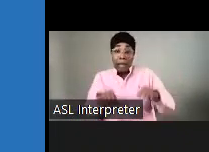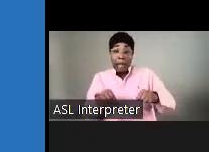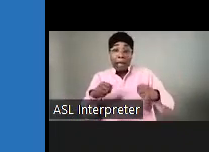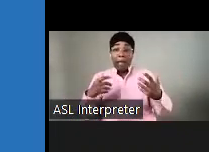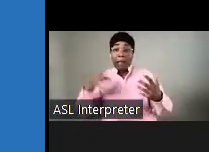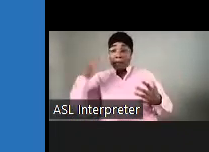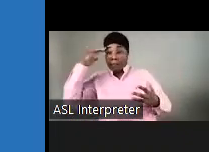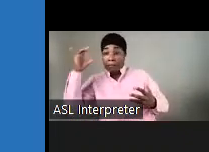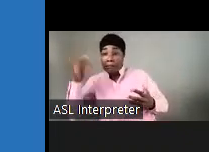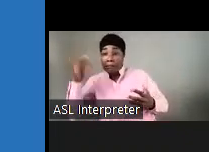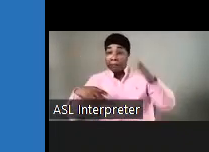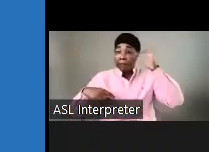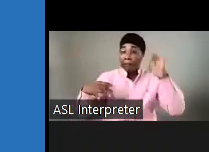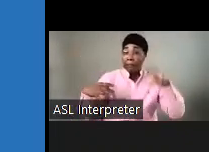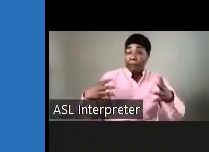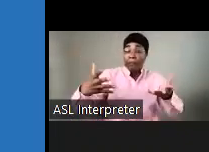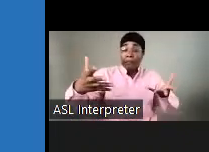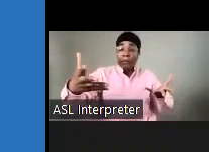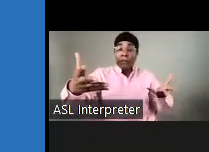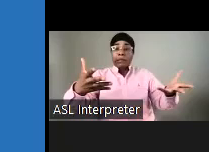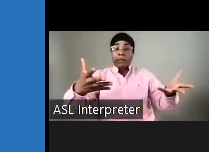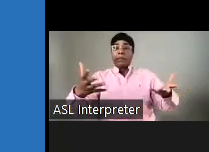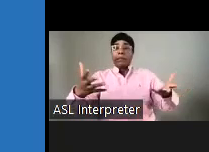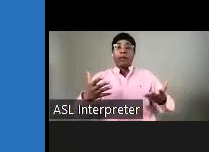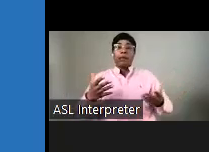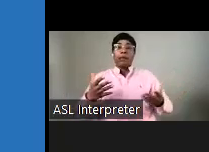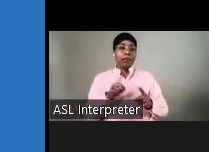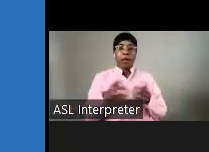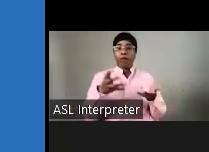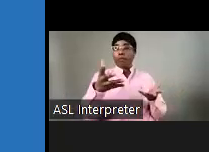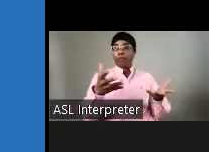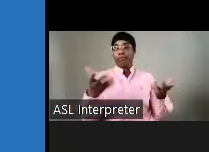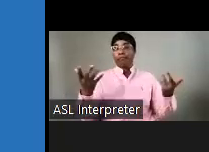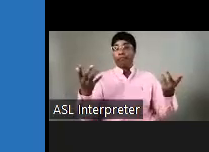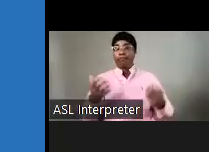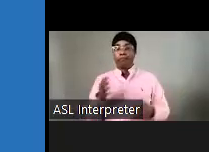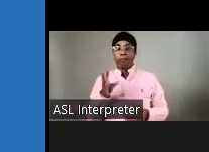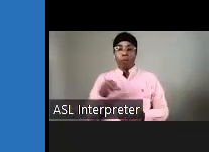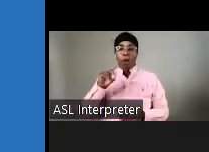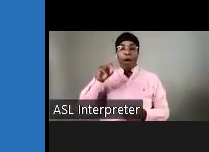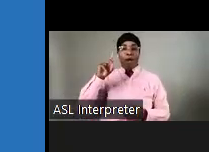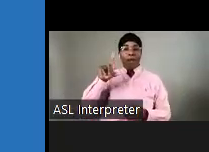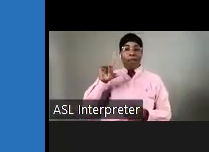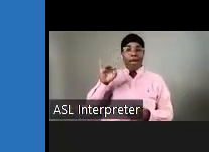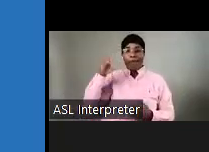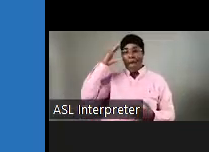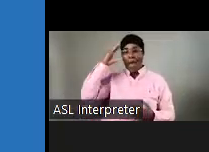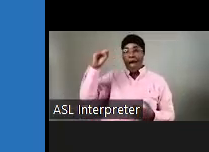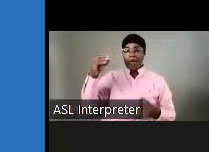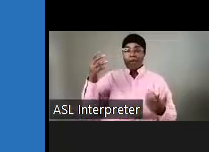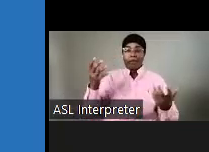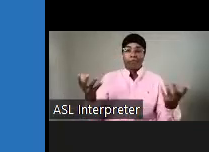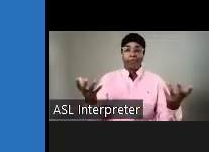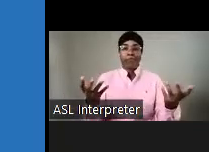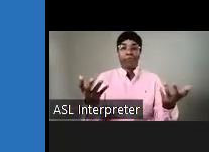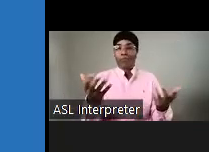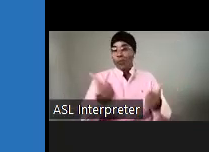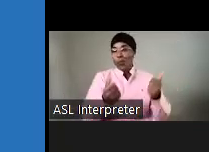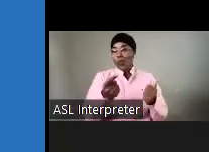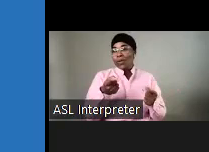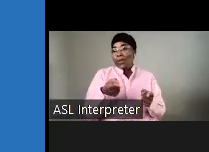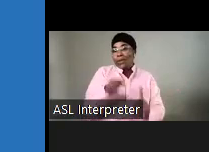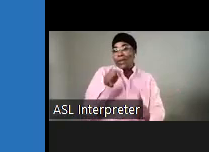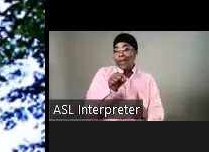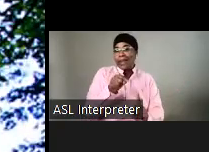our wildlife guy to say, well, why not? And he's justified in asking that question. So we move into our pine spruce